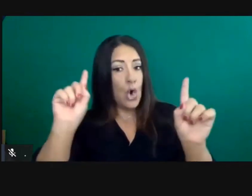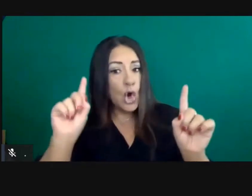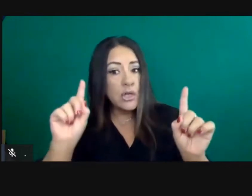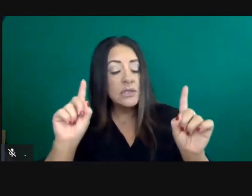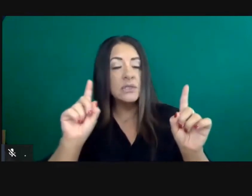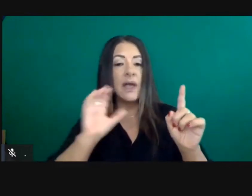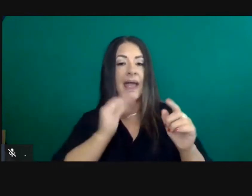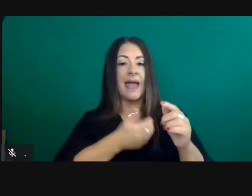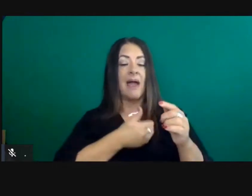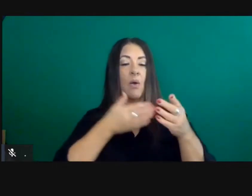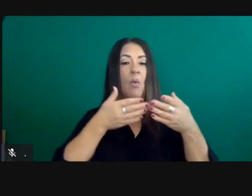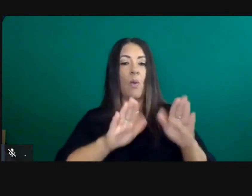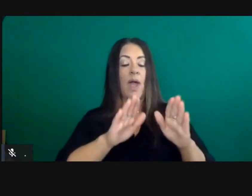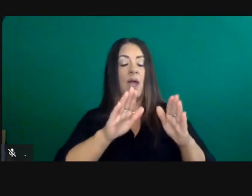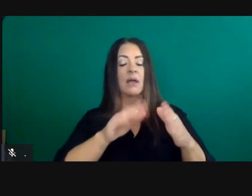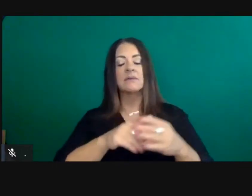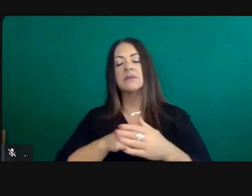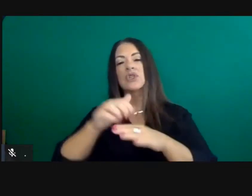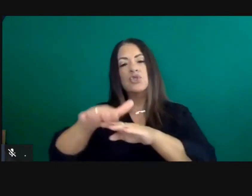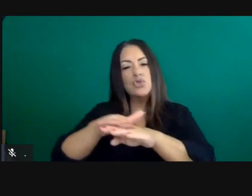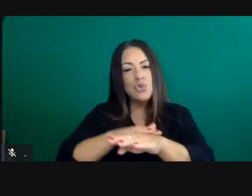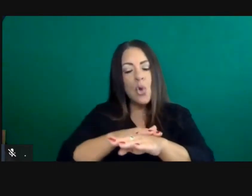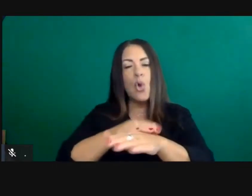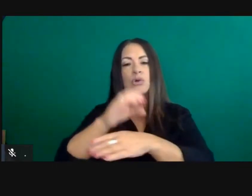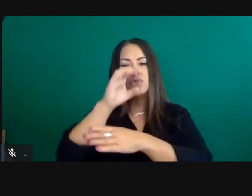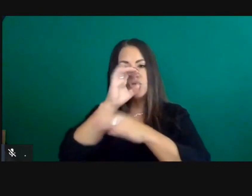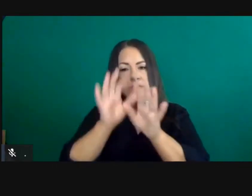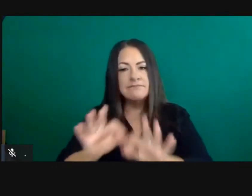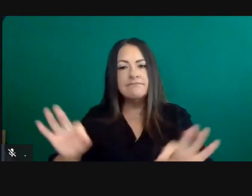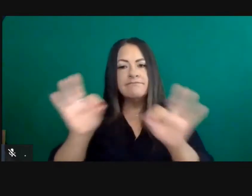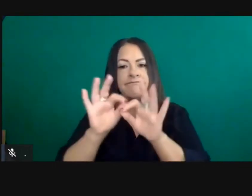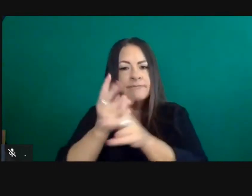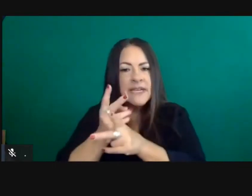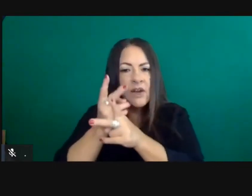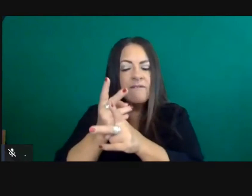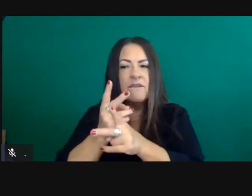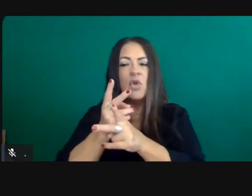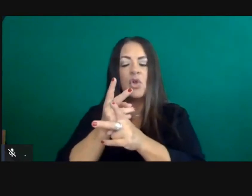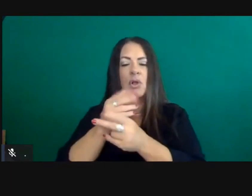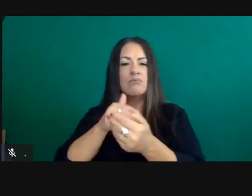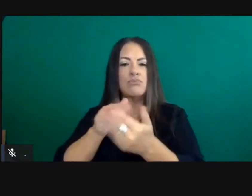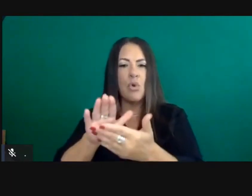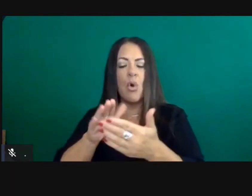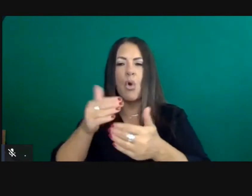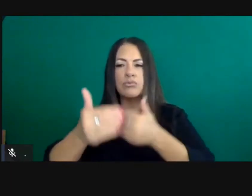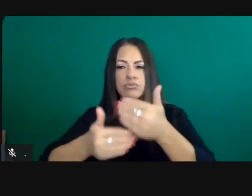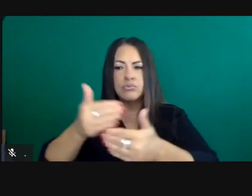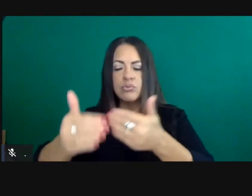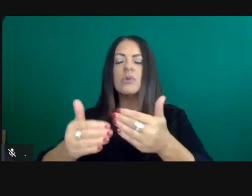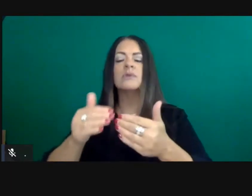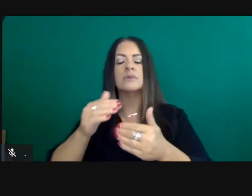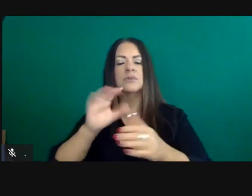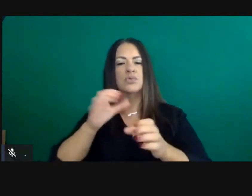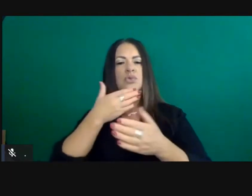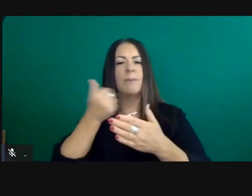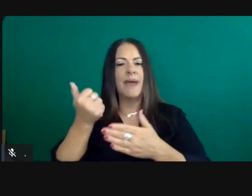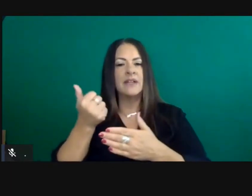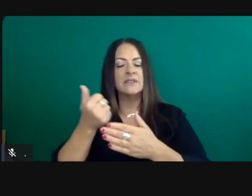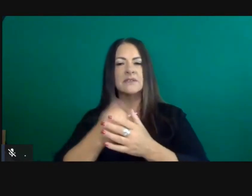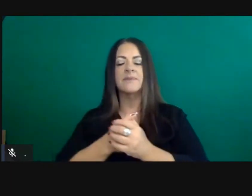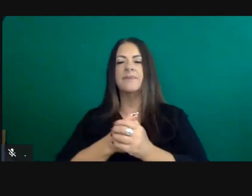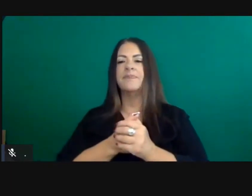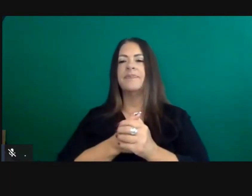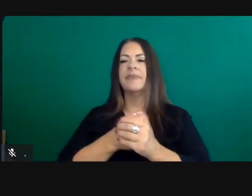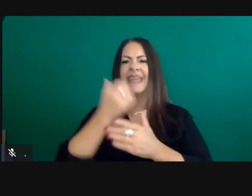slow and stringent reopening plan for our economic sectors while not seeing any early